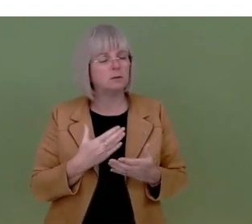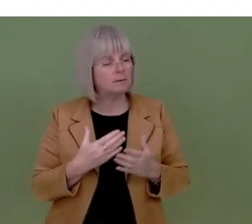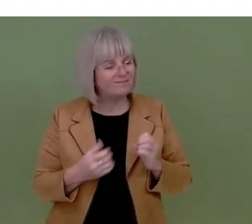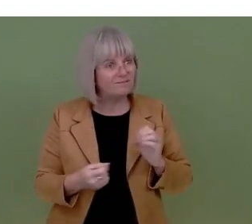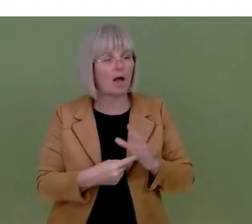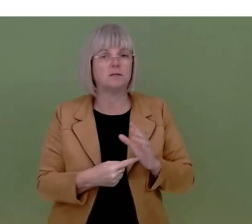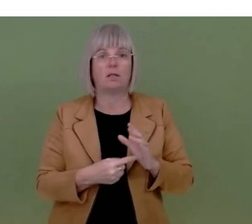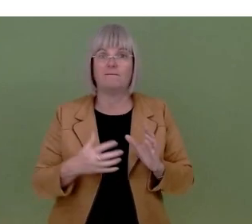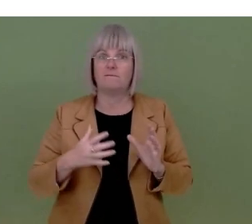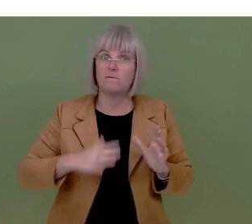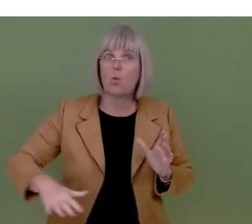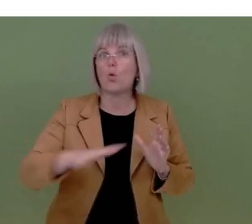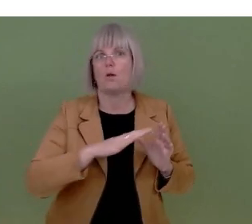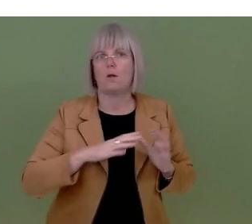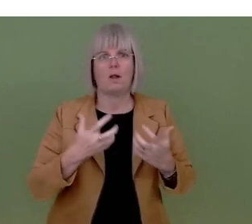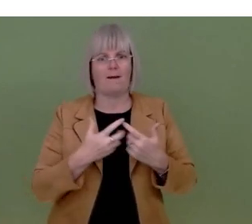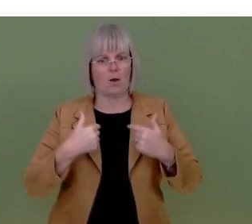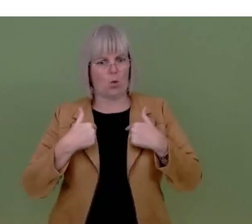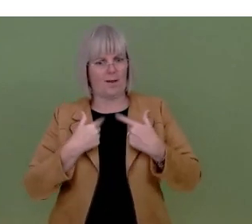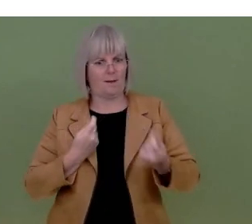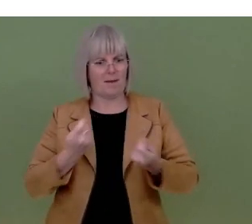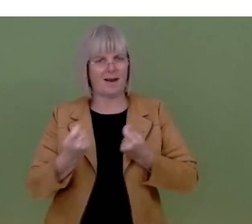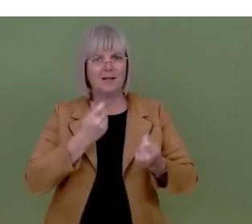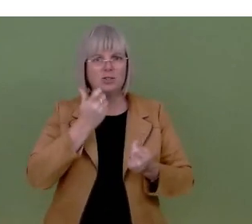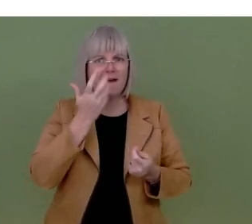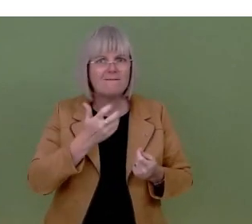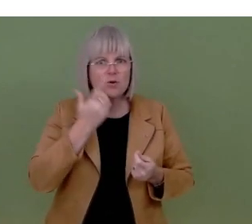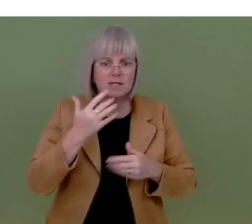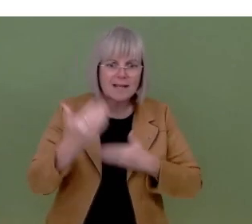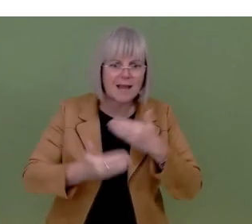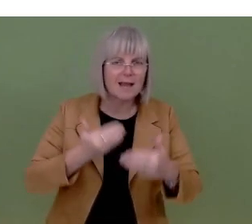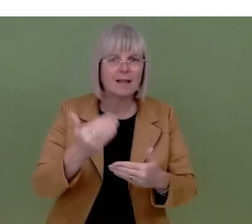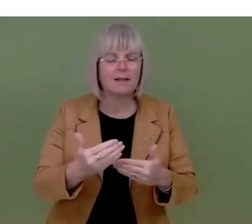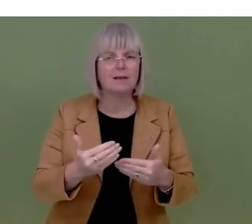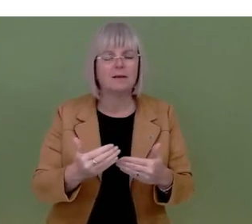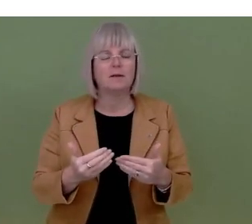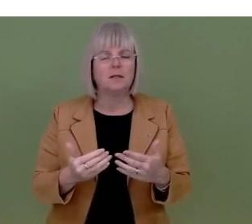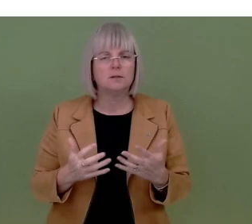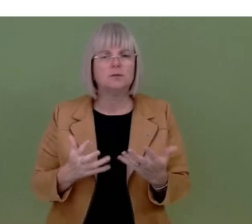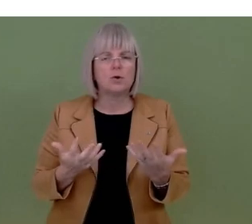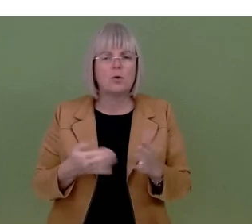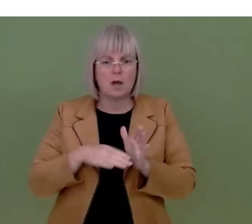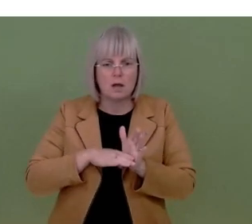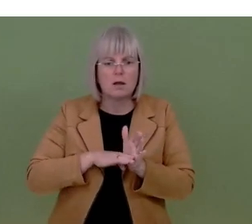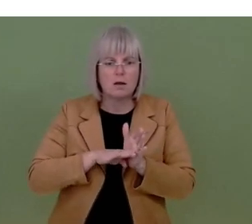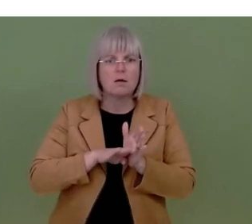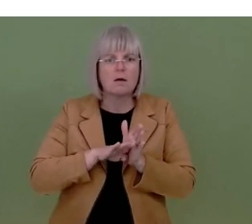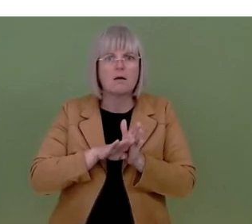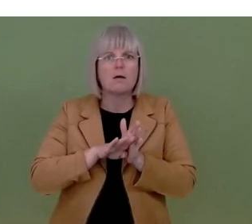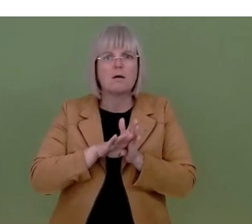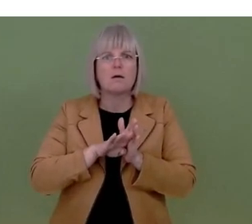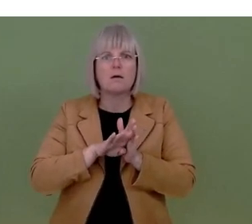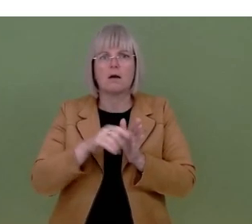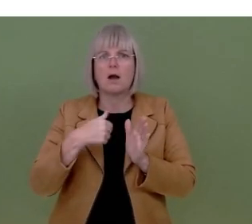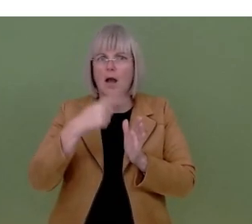us in how we manage day to day, to really get me to the point where I could be stable enough